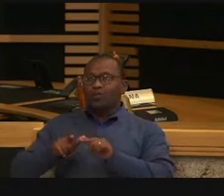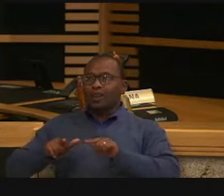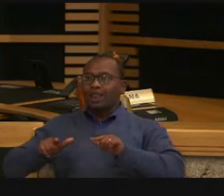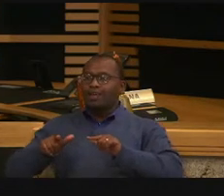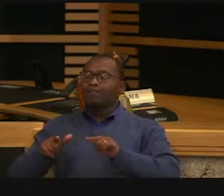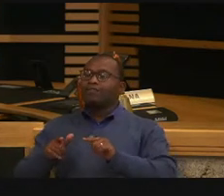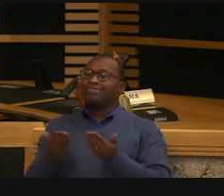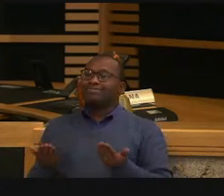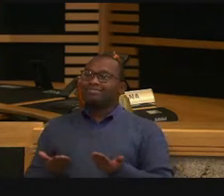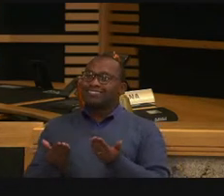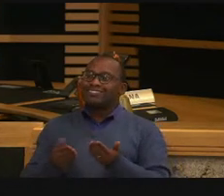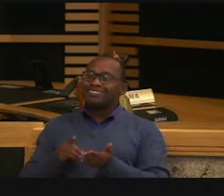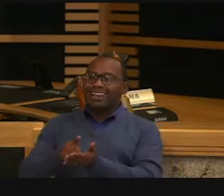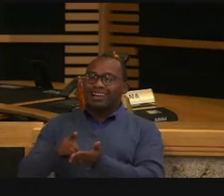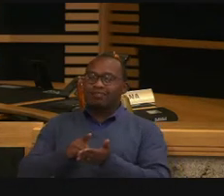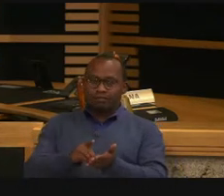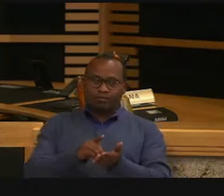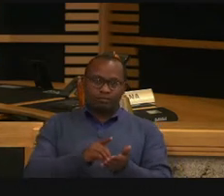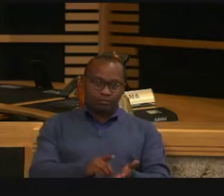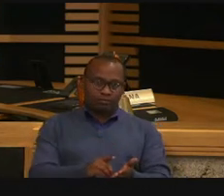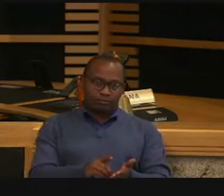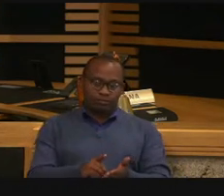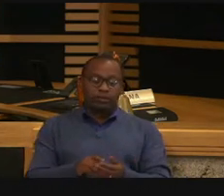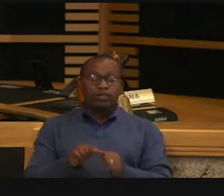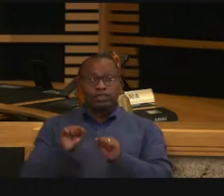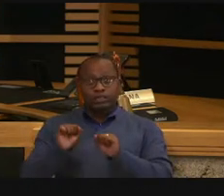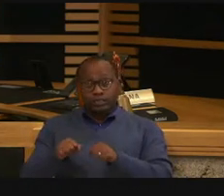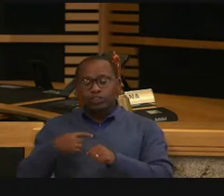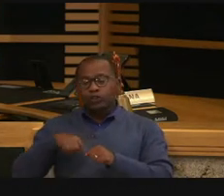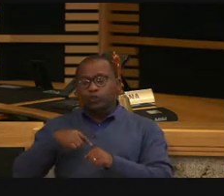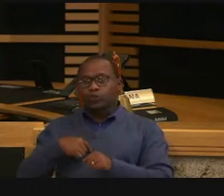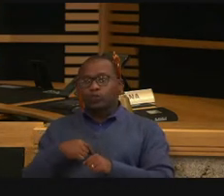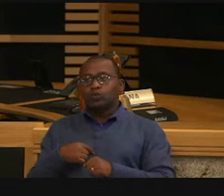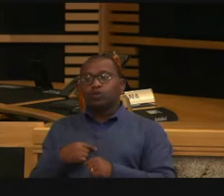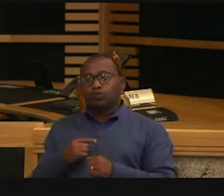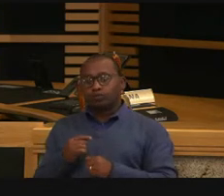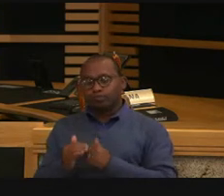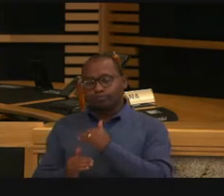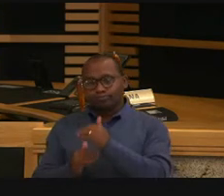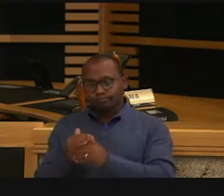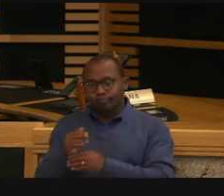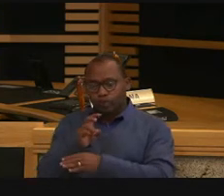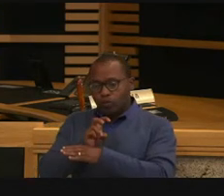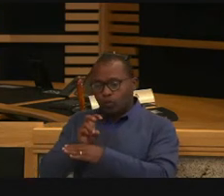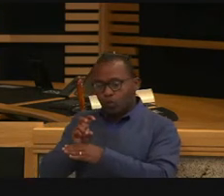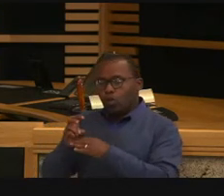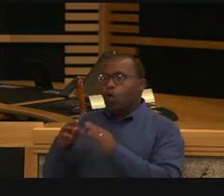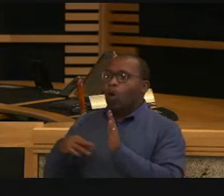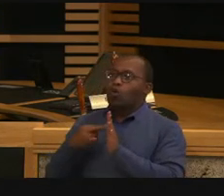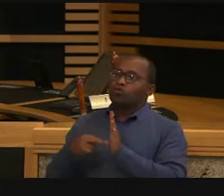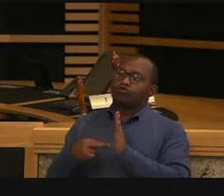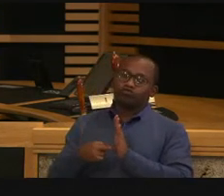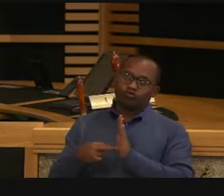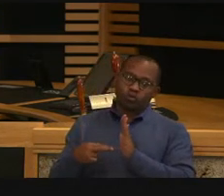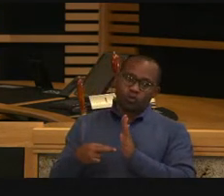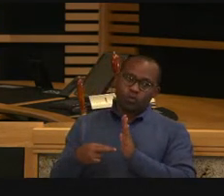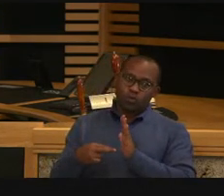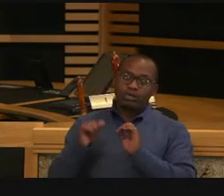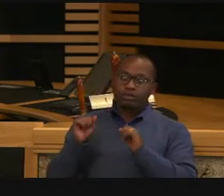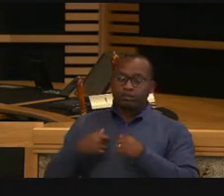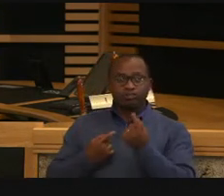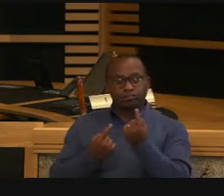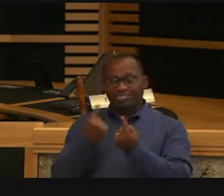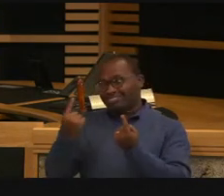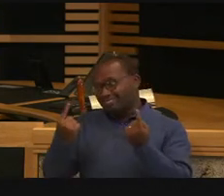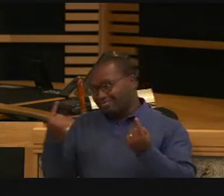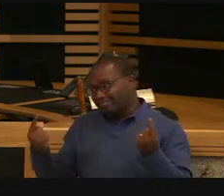you have continued to exercise your oversight role to all of us as we are assigned with political and administrative roles to